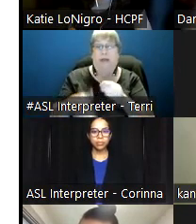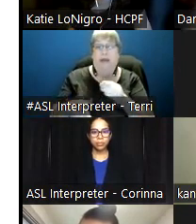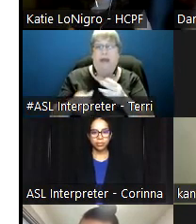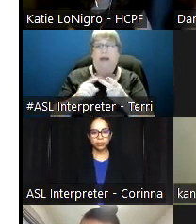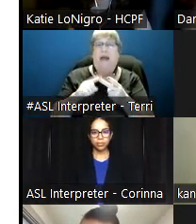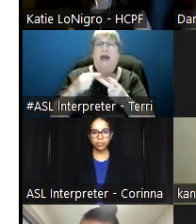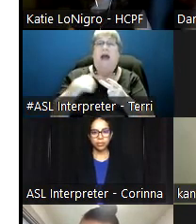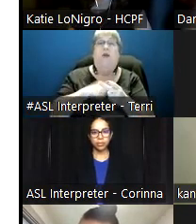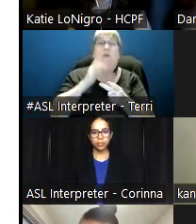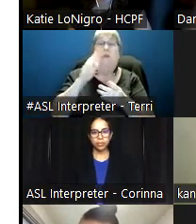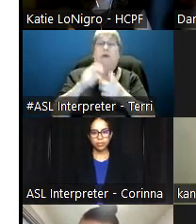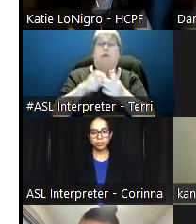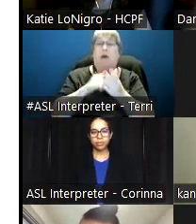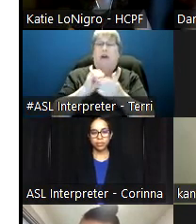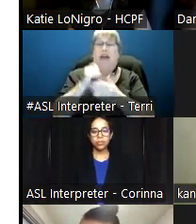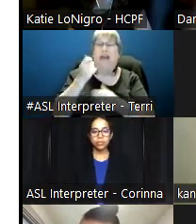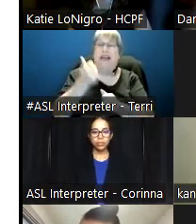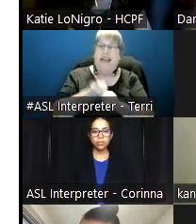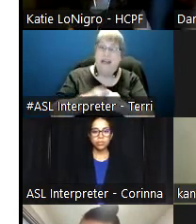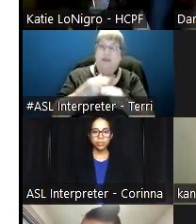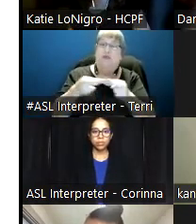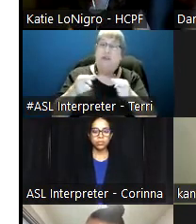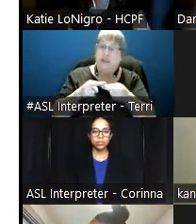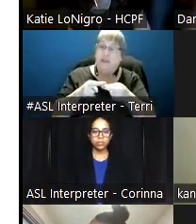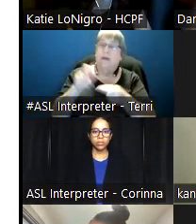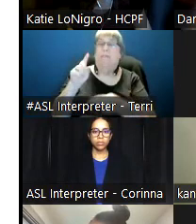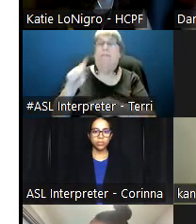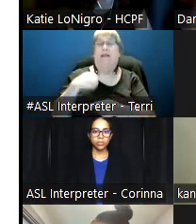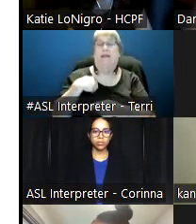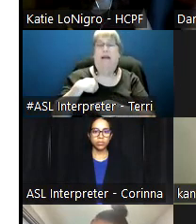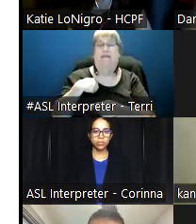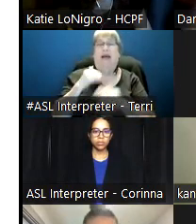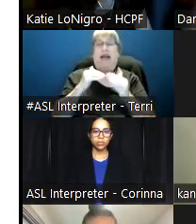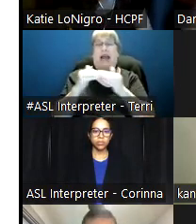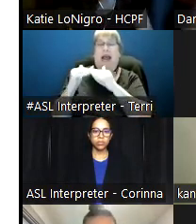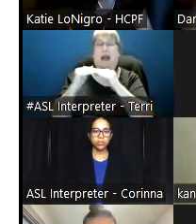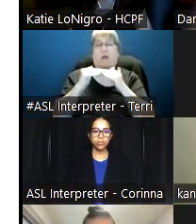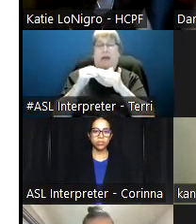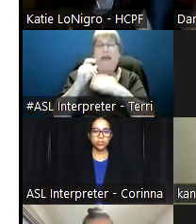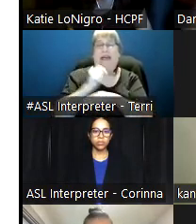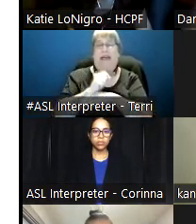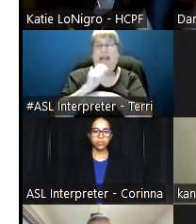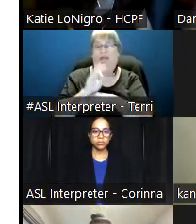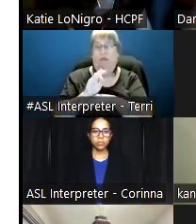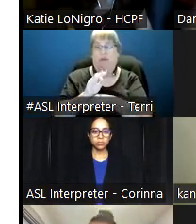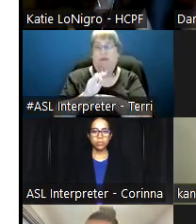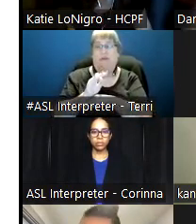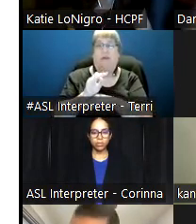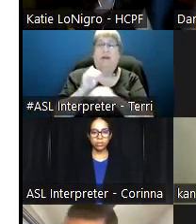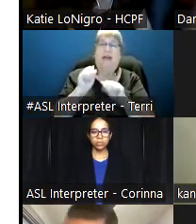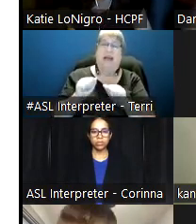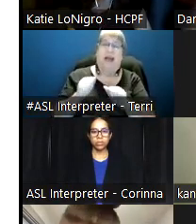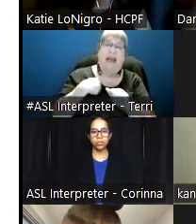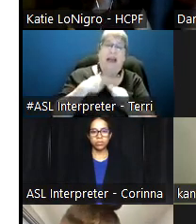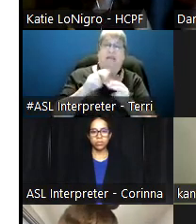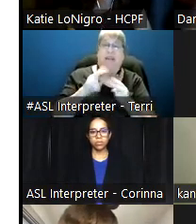that each region has an equity task force that's made up of providers, members, other community partners in their region. And the